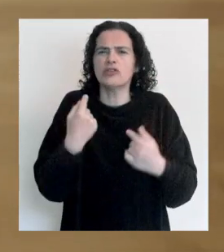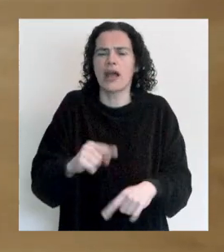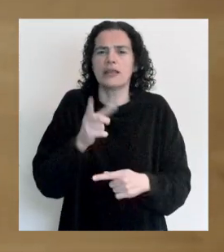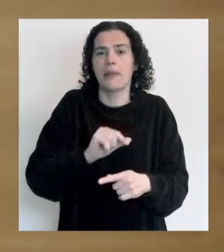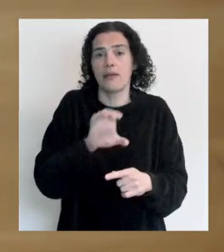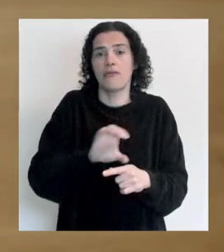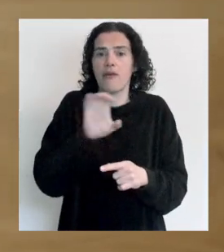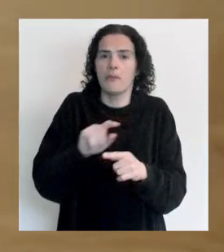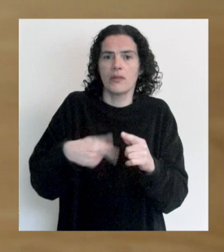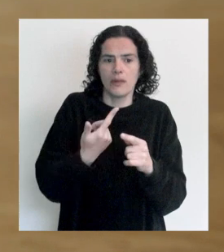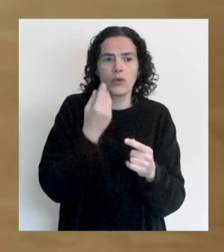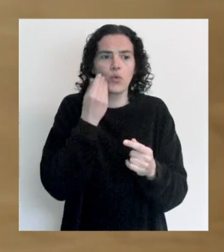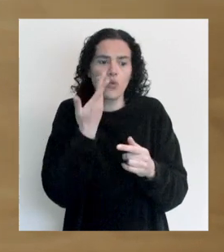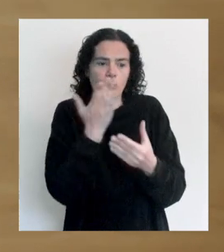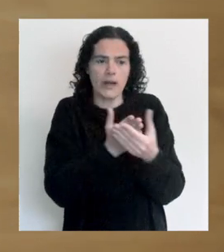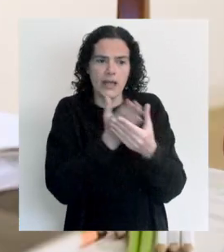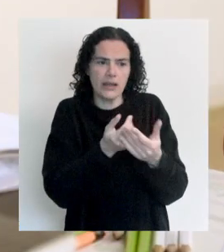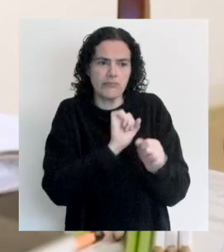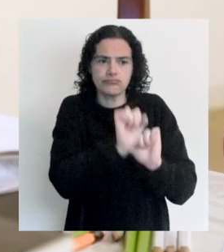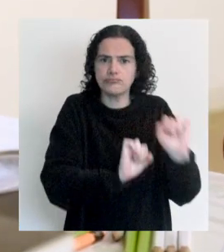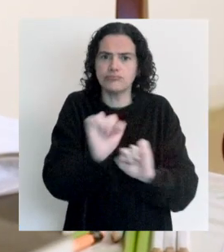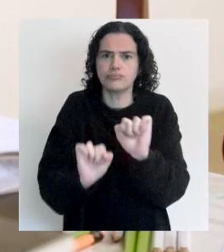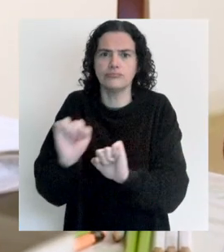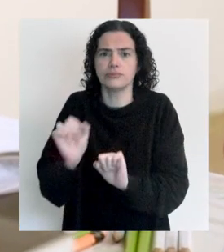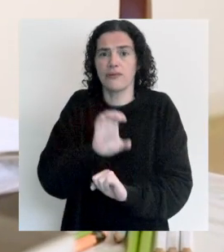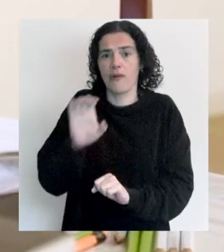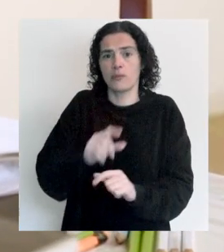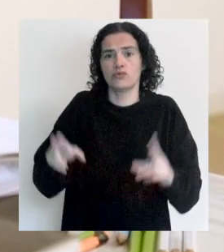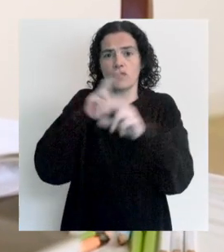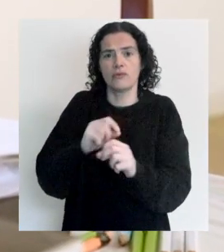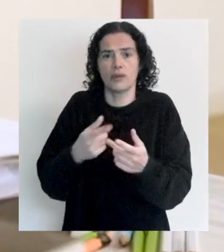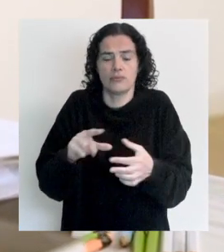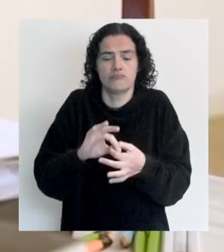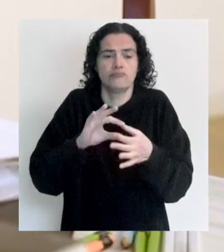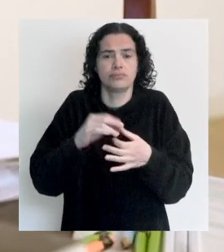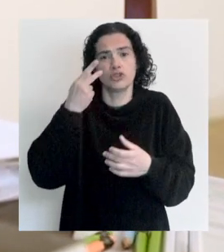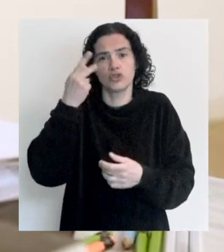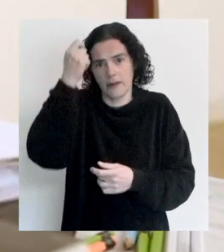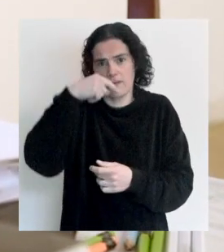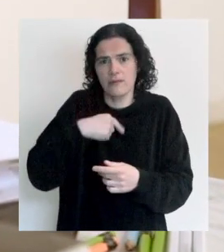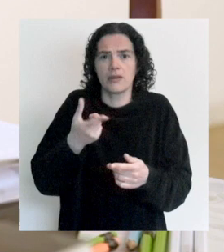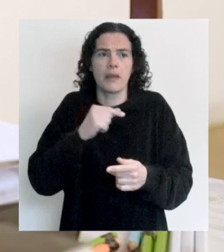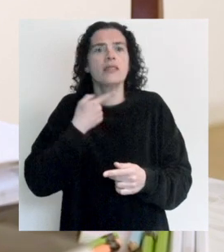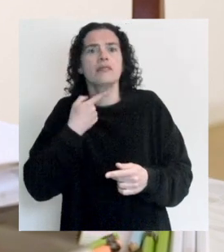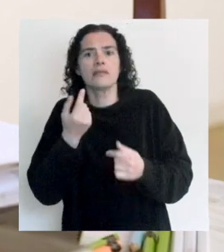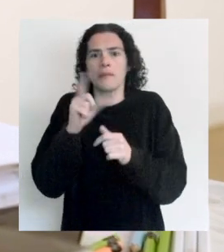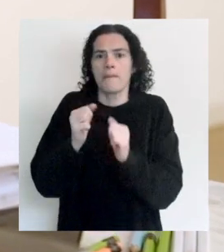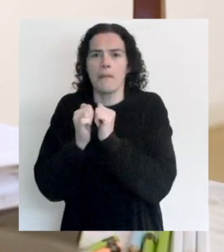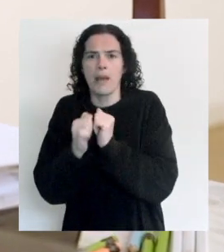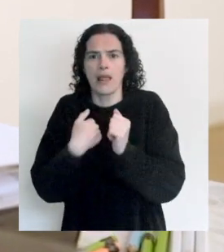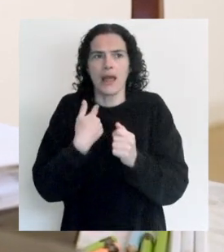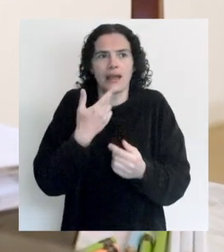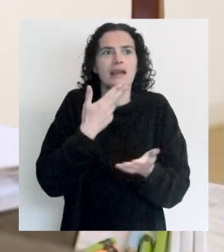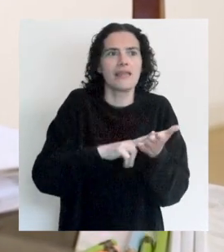also different forms of classifying the archive, new novel forms of doing bibliography, combining the digital and the virtual. It's kind of a